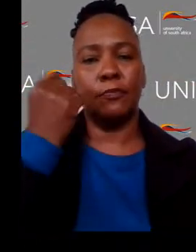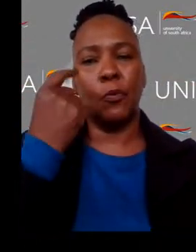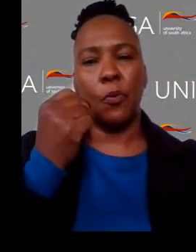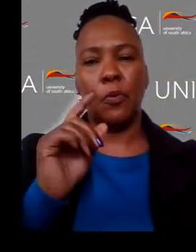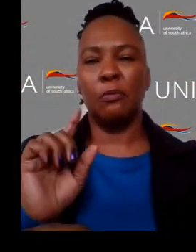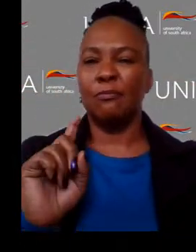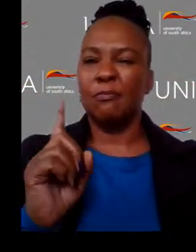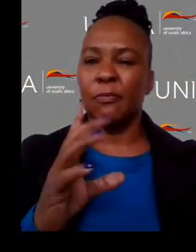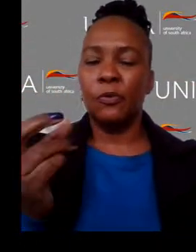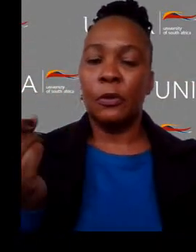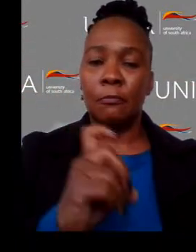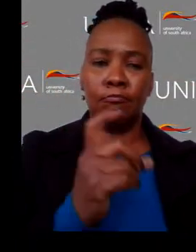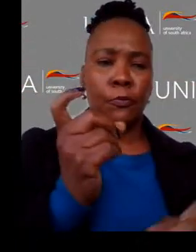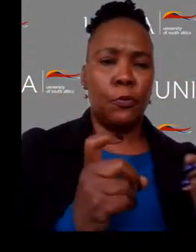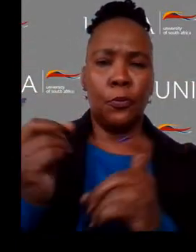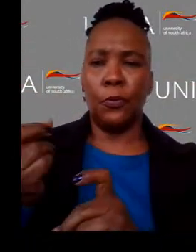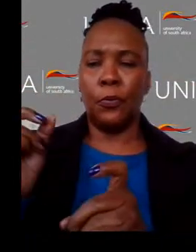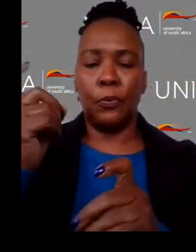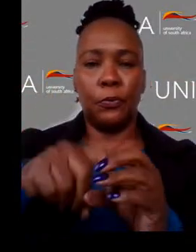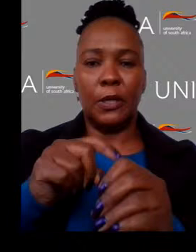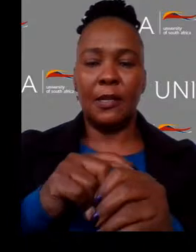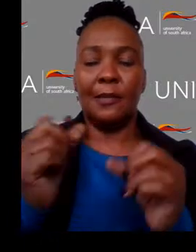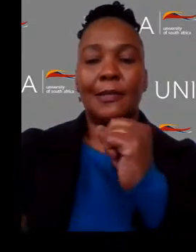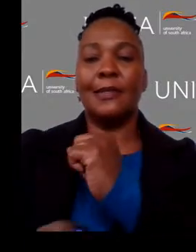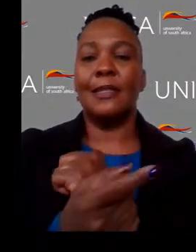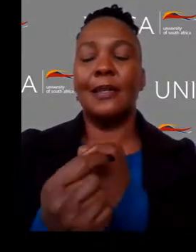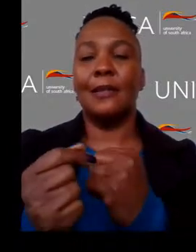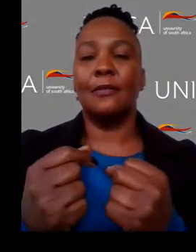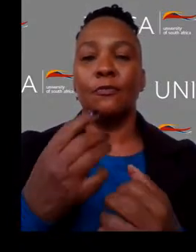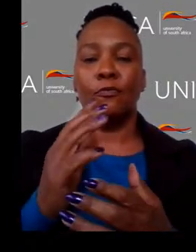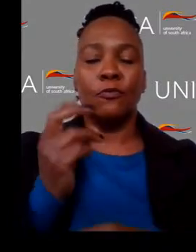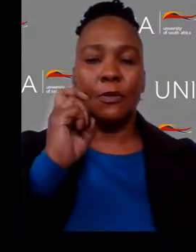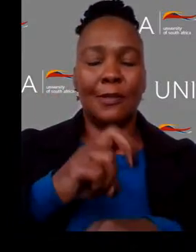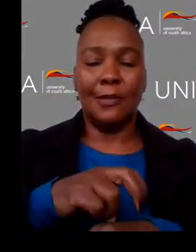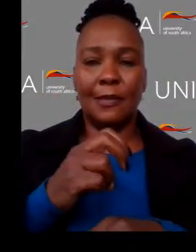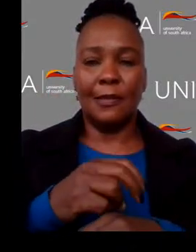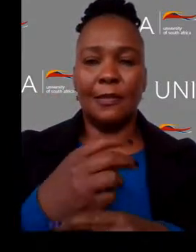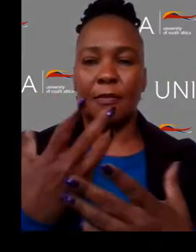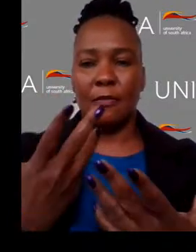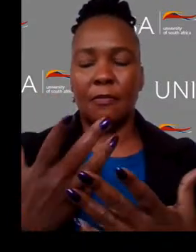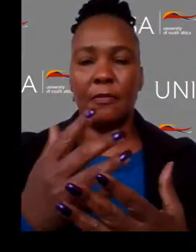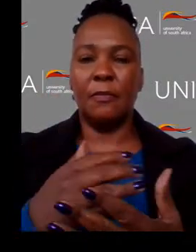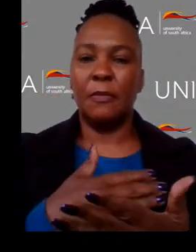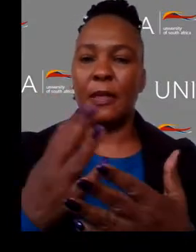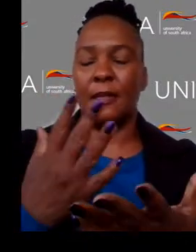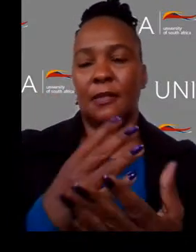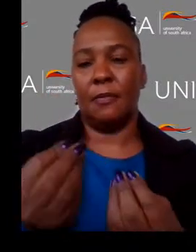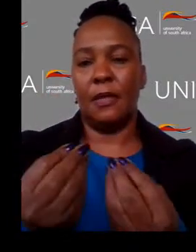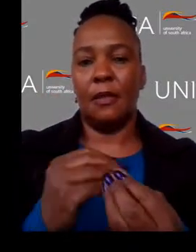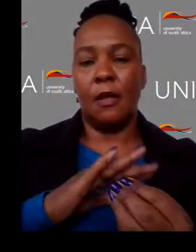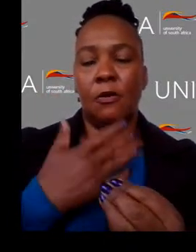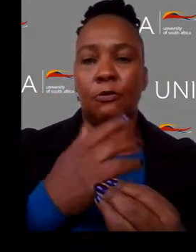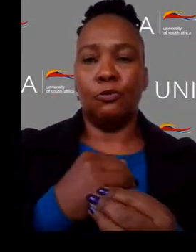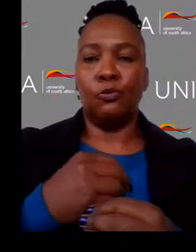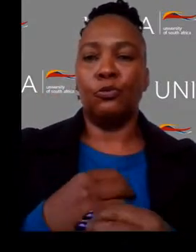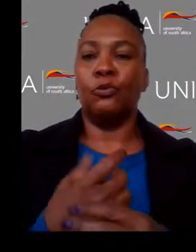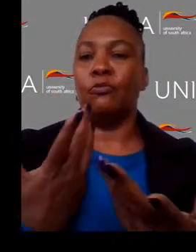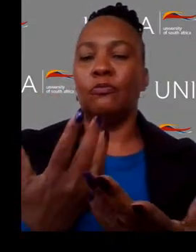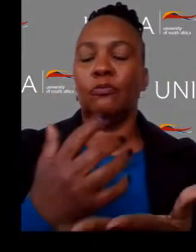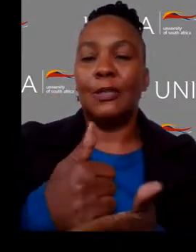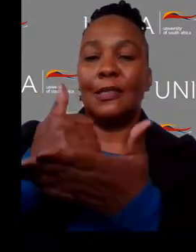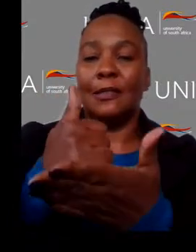the session and also leaving the session. And if there's any gaps that we still need to work on as well, to make sure that